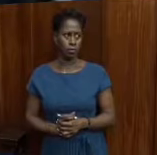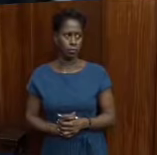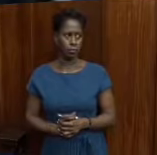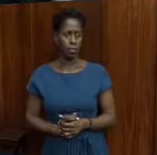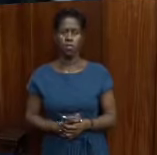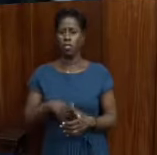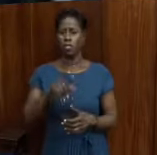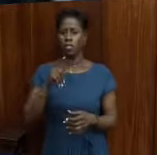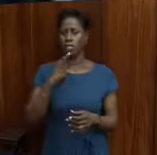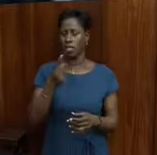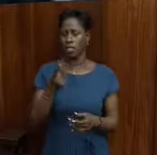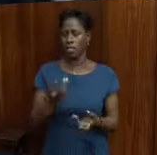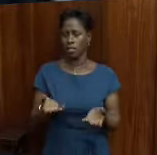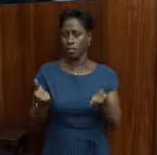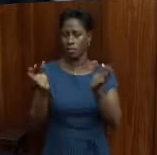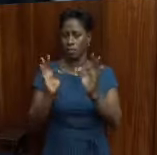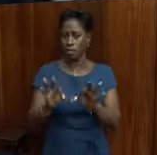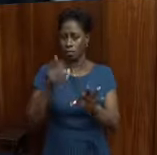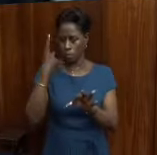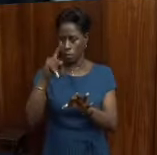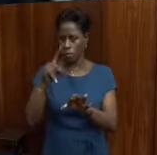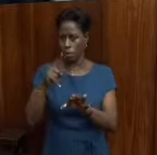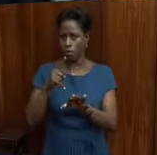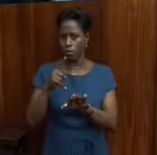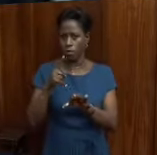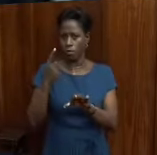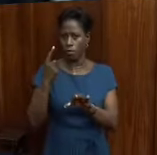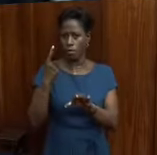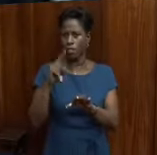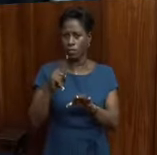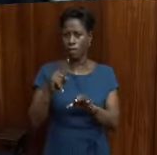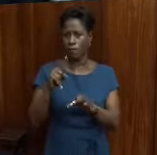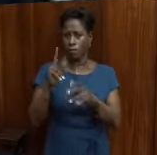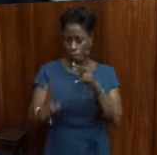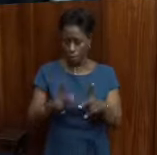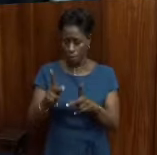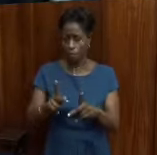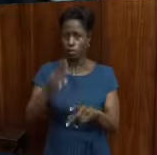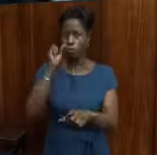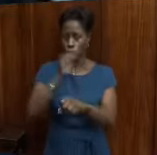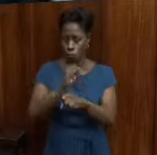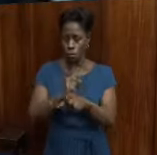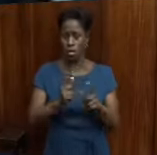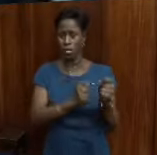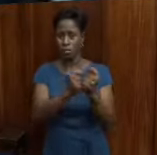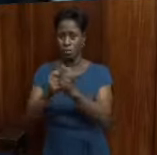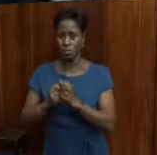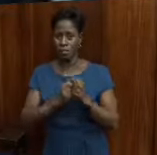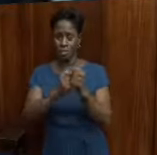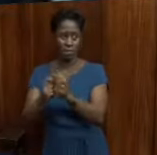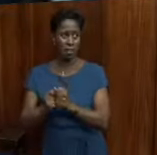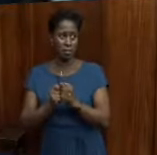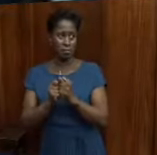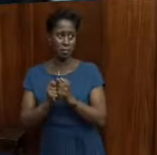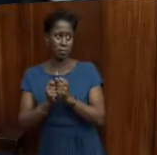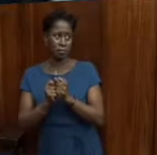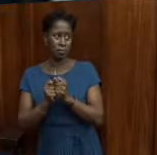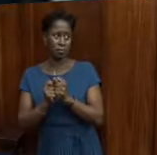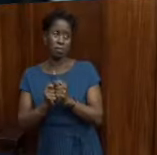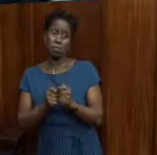of our economy, and certainly this is a lesson taught to us by COVID-19 pandemic, as we saw where the fall of one